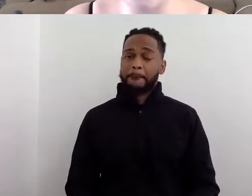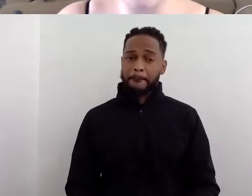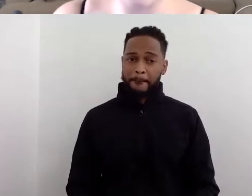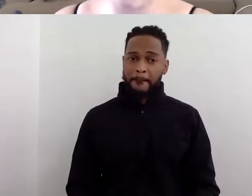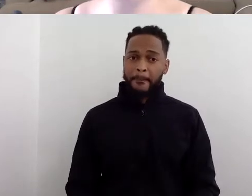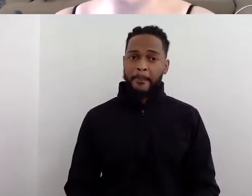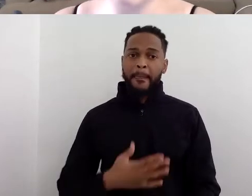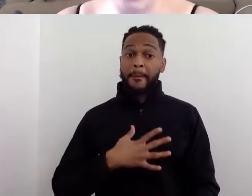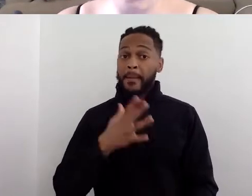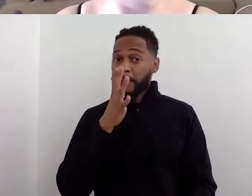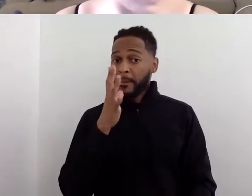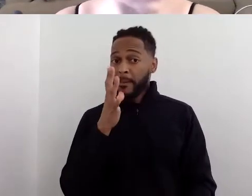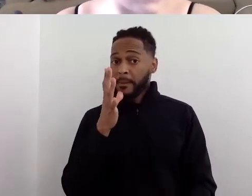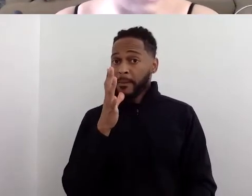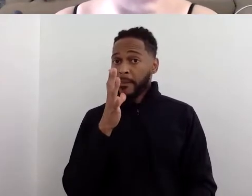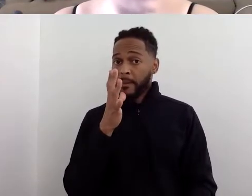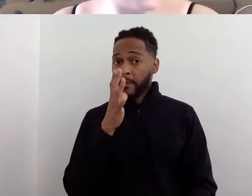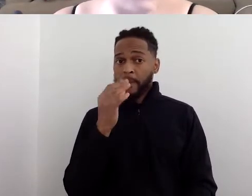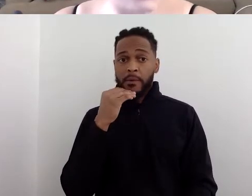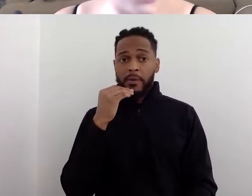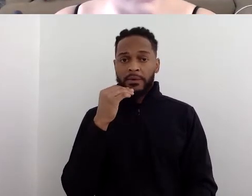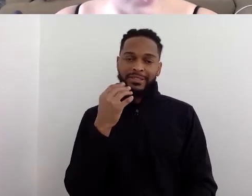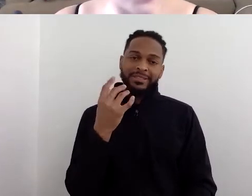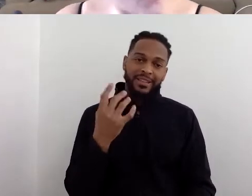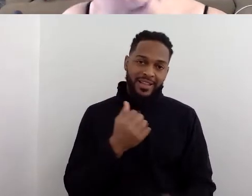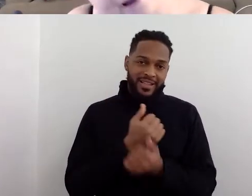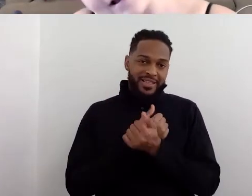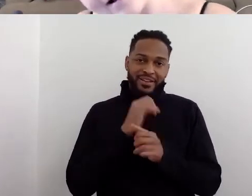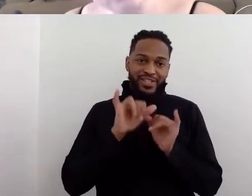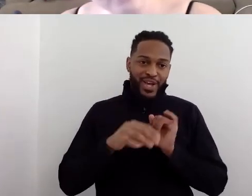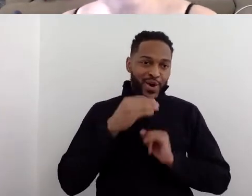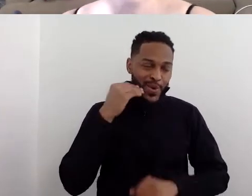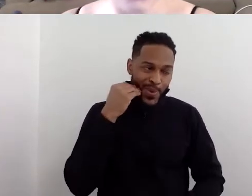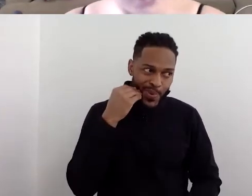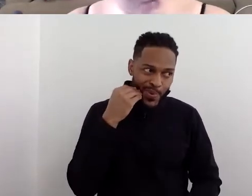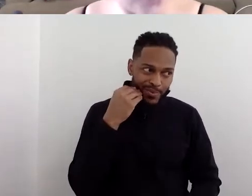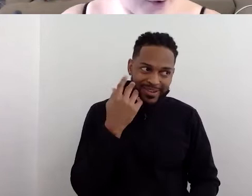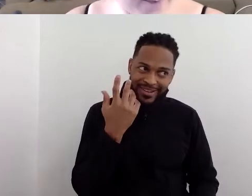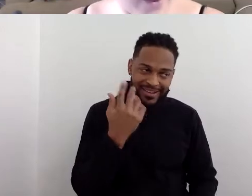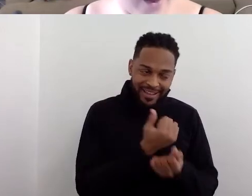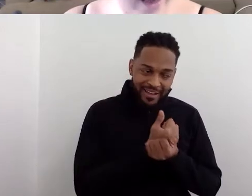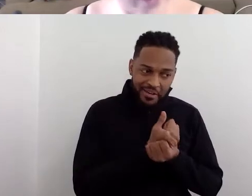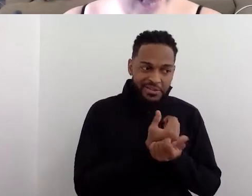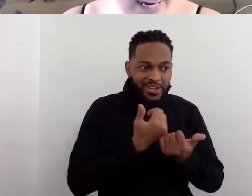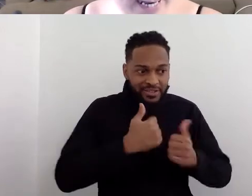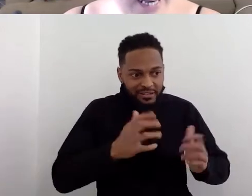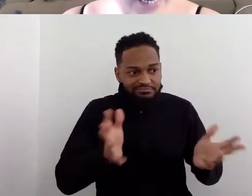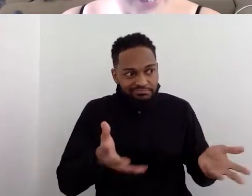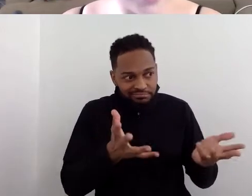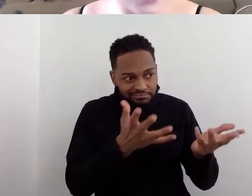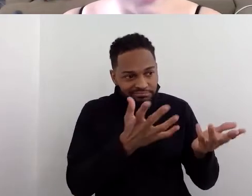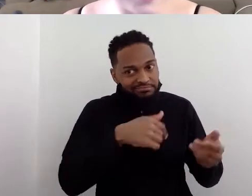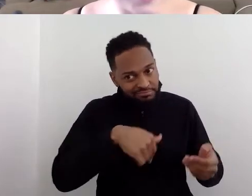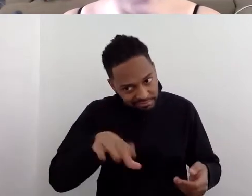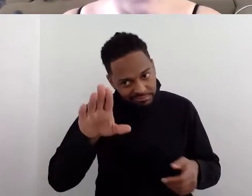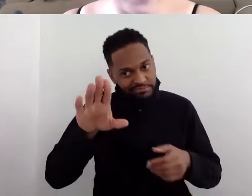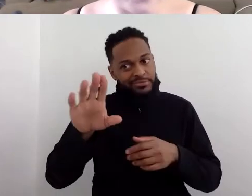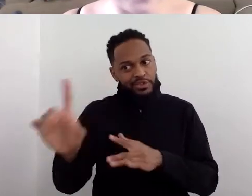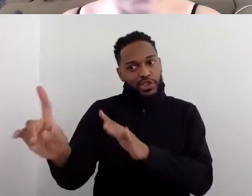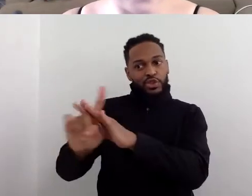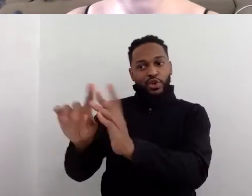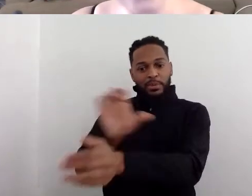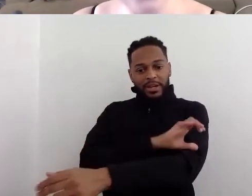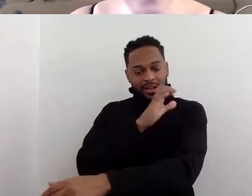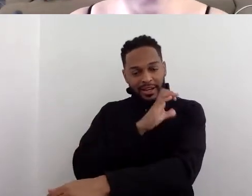is a homebody, so I'm trying to get her to go back out and do actual therapy at the clinic. So let's hope